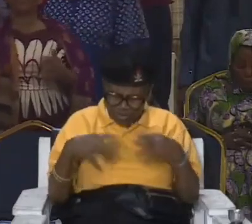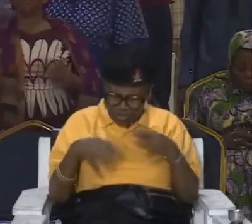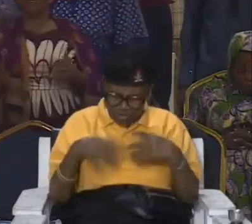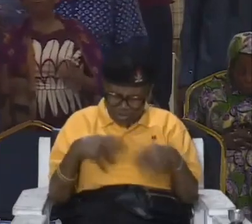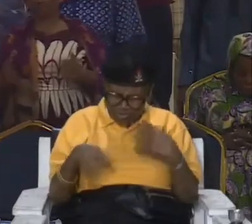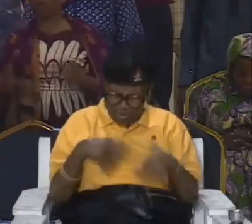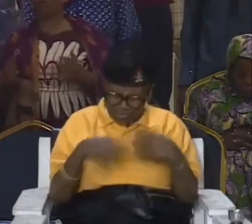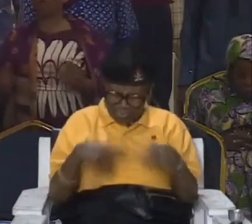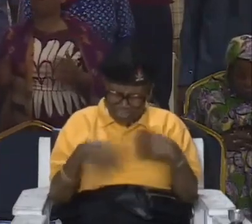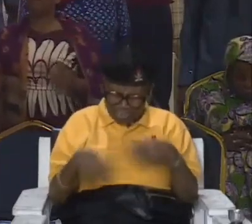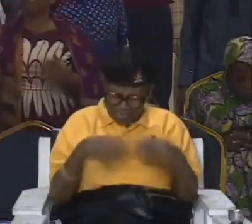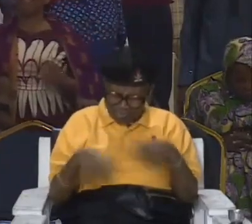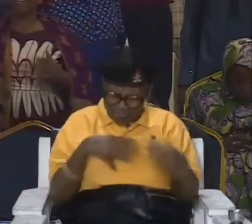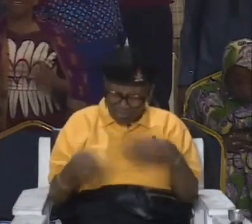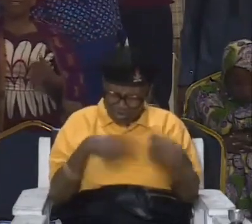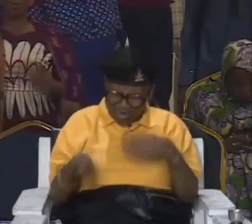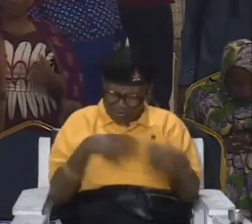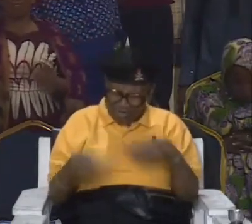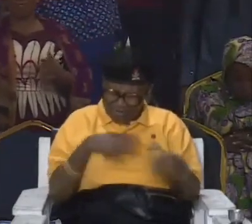me.